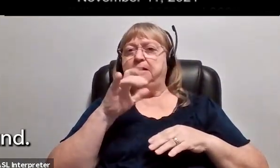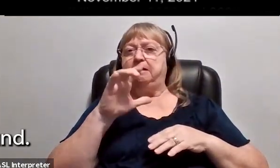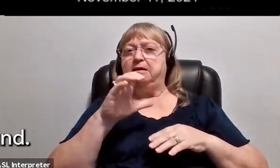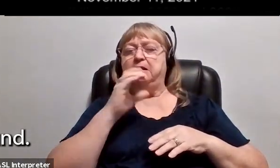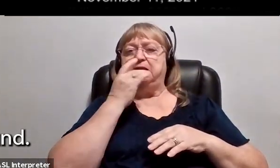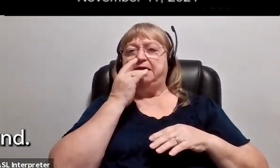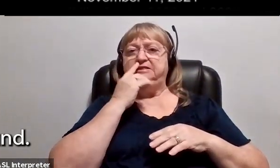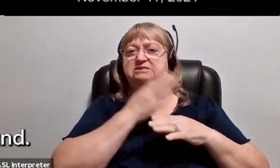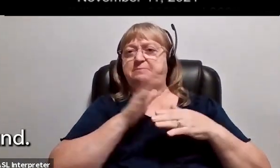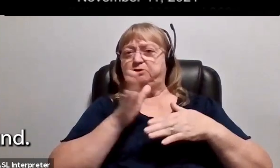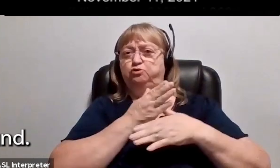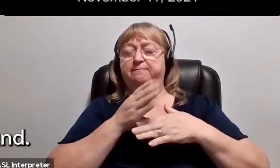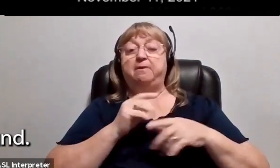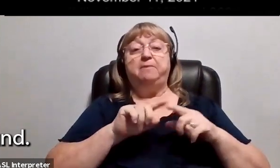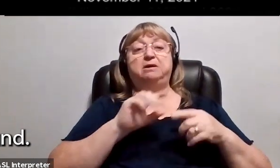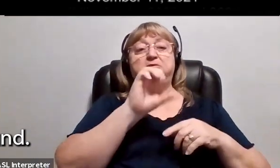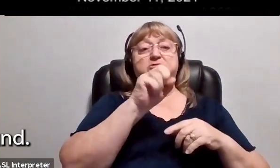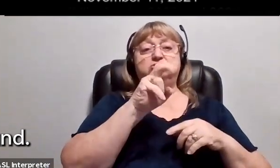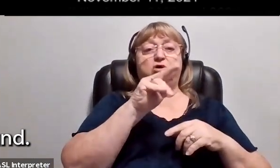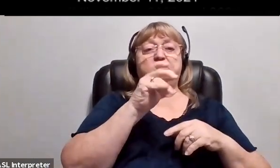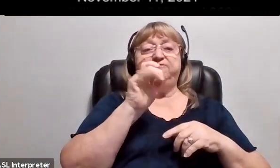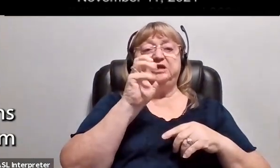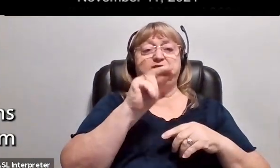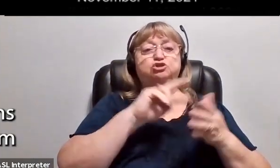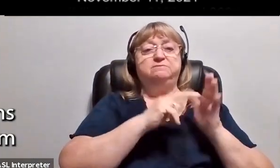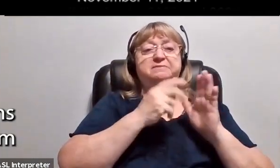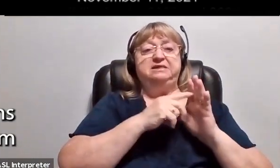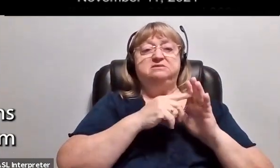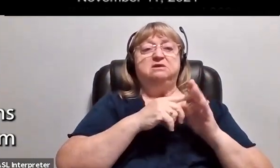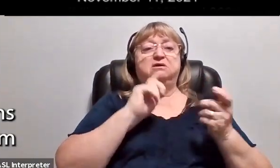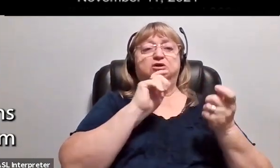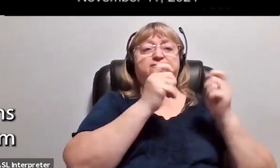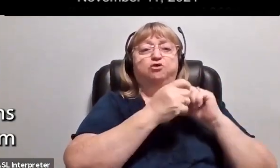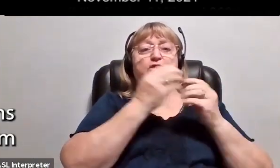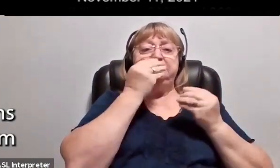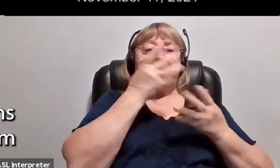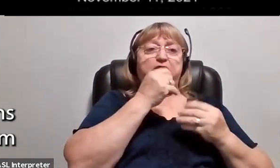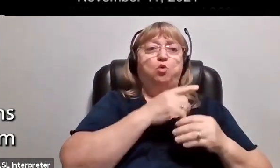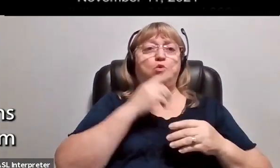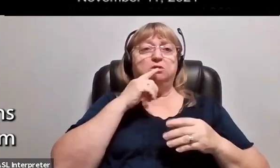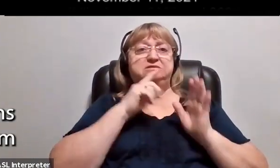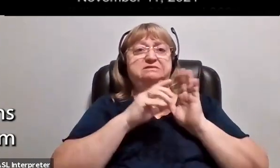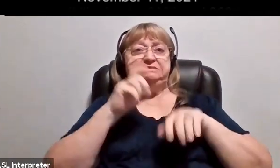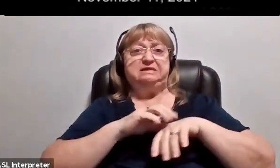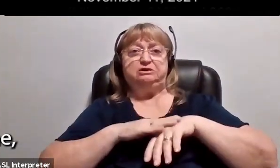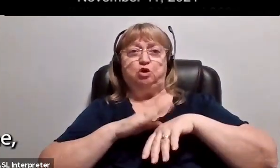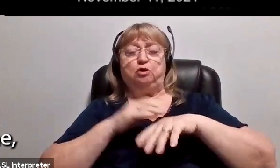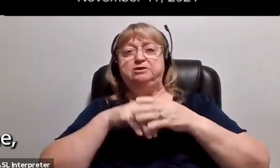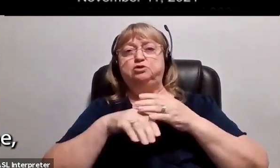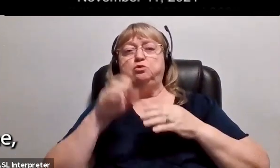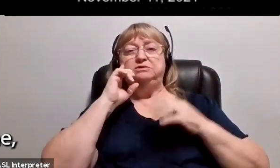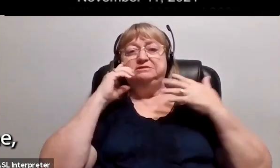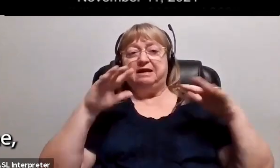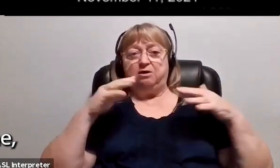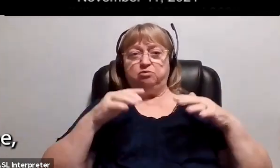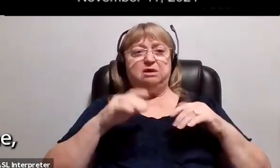all, sonification is the conversion of data or signal into sound. And it has a lot of broad applications, and it can be used anything from